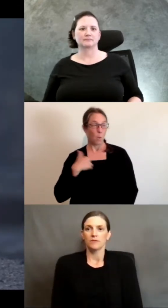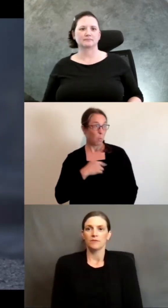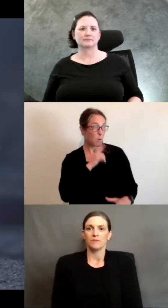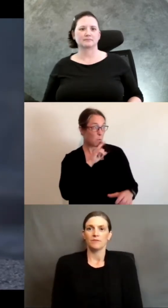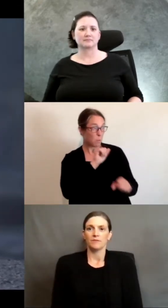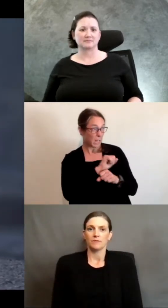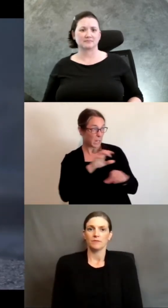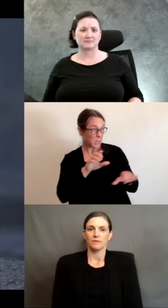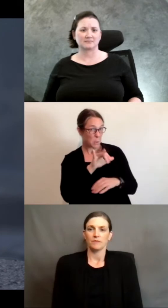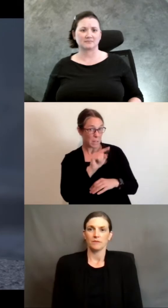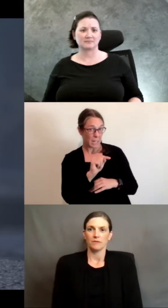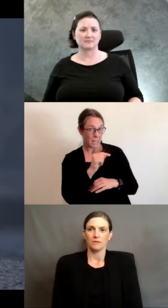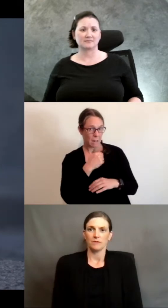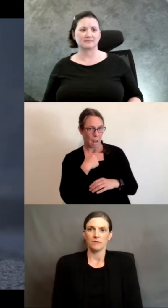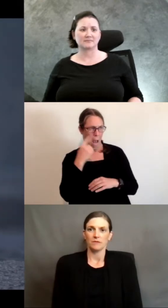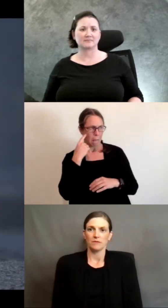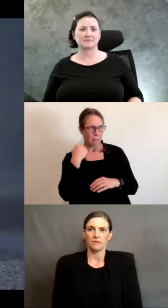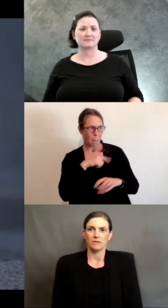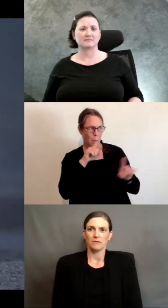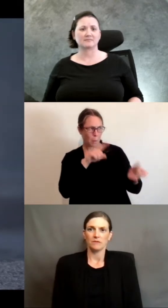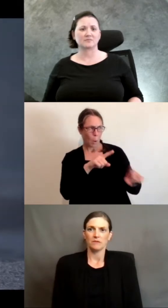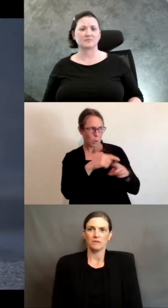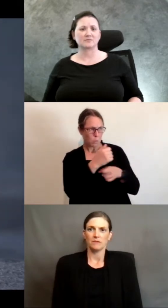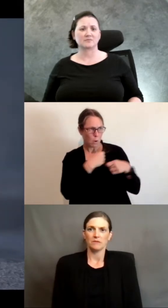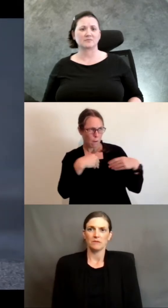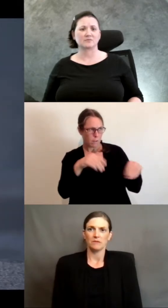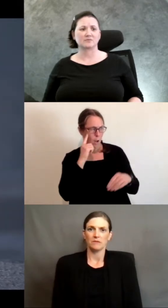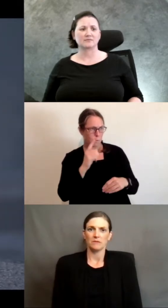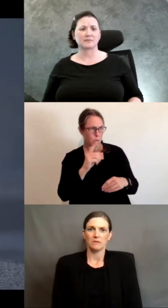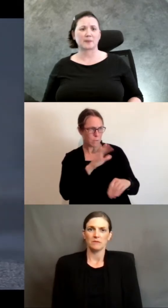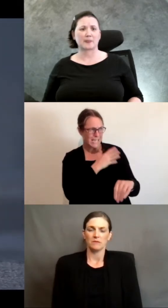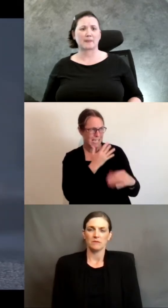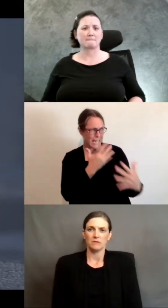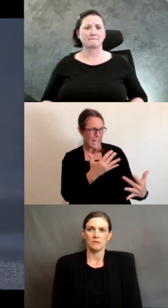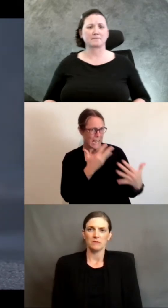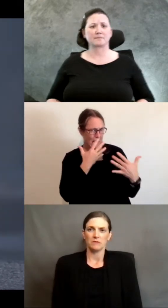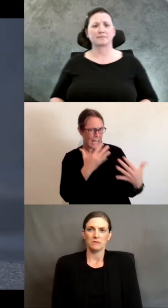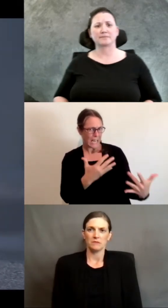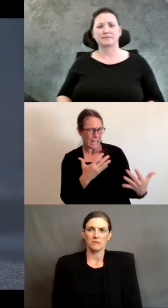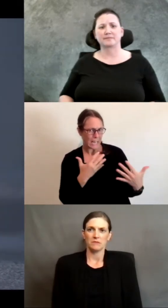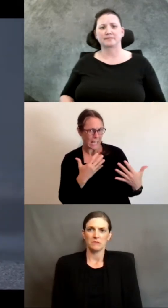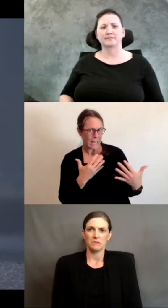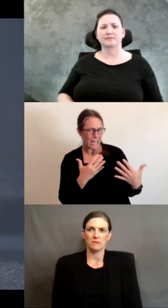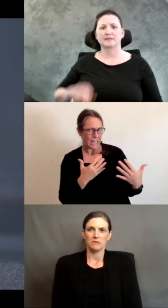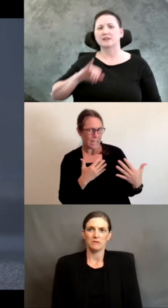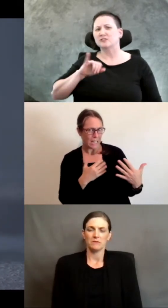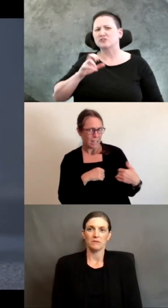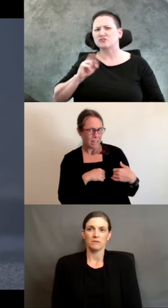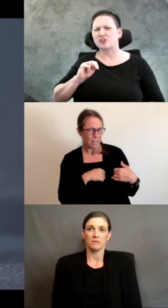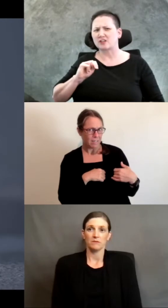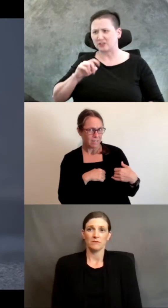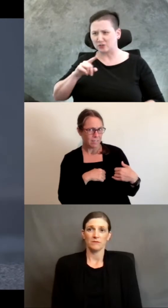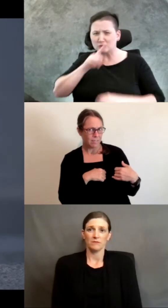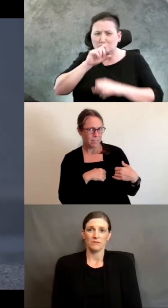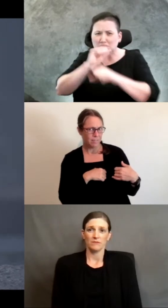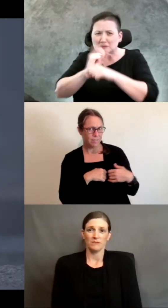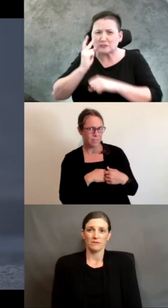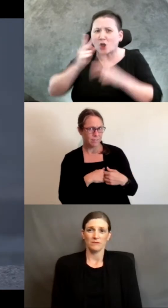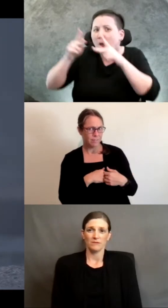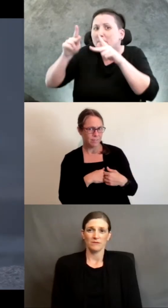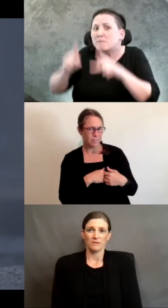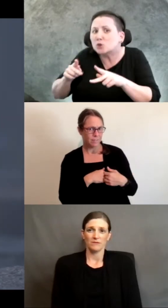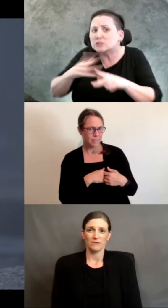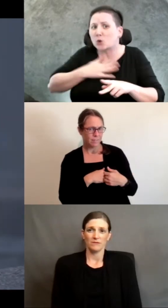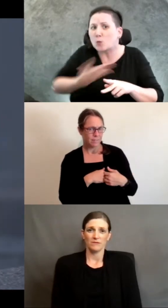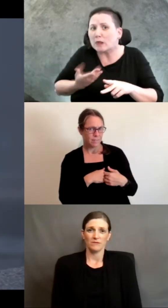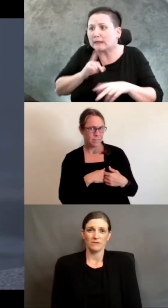we were going to the upbeat to sing karaoke. So you definitely saw a person willingly go through that?